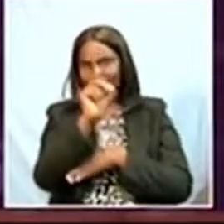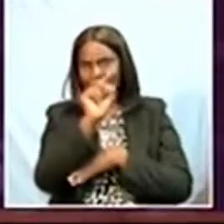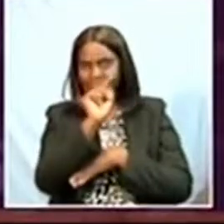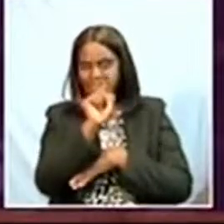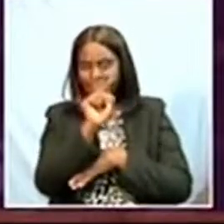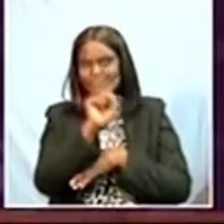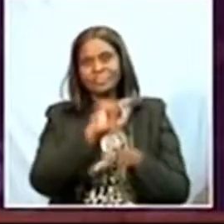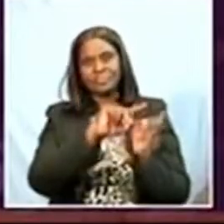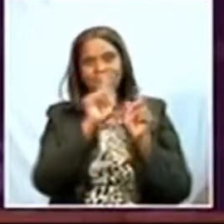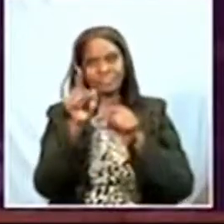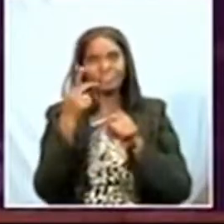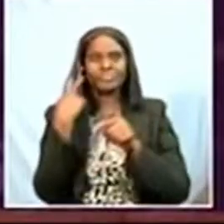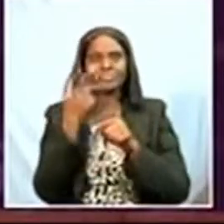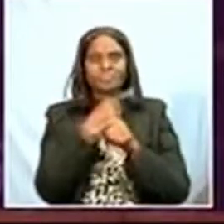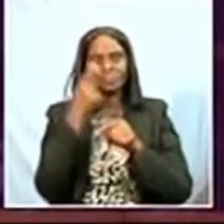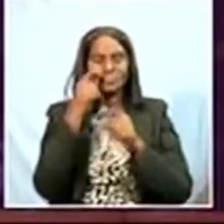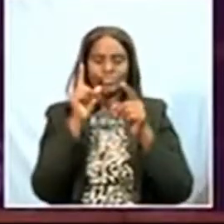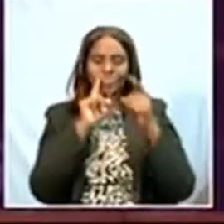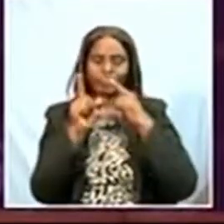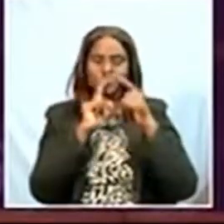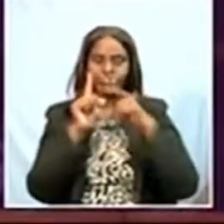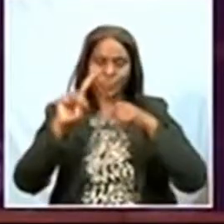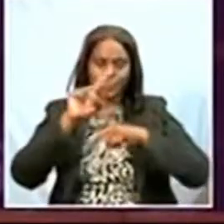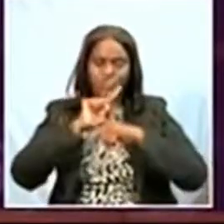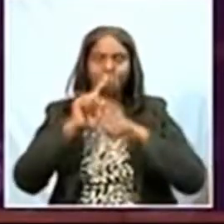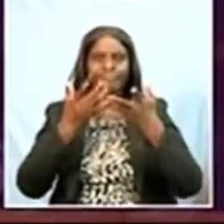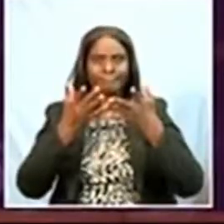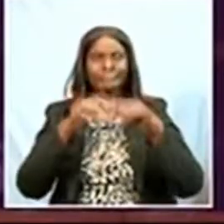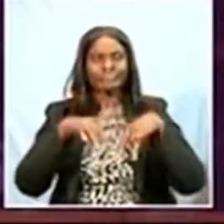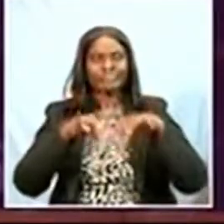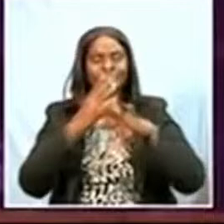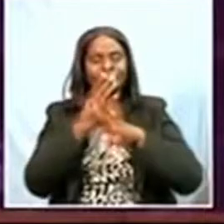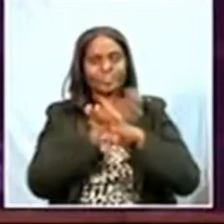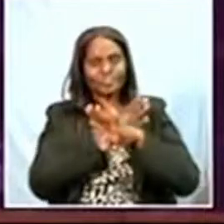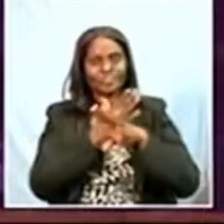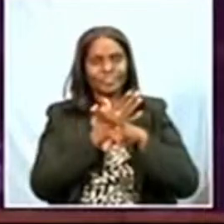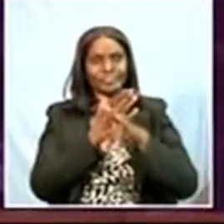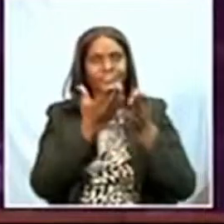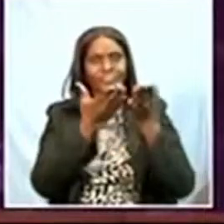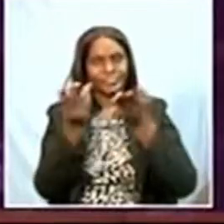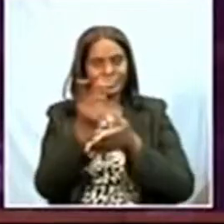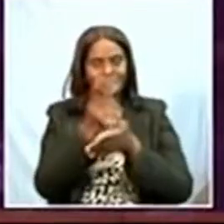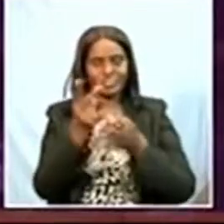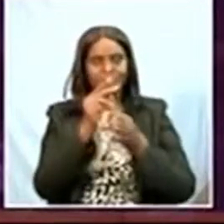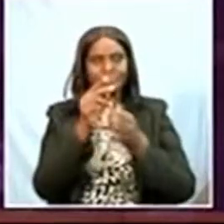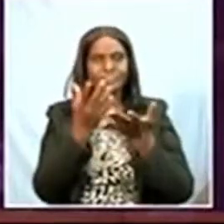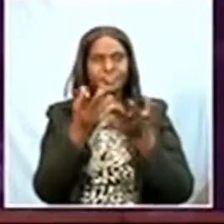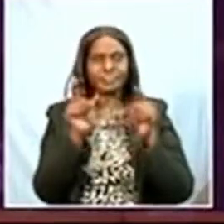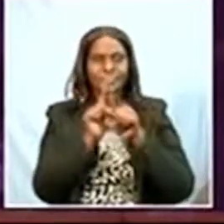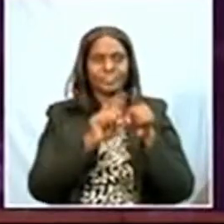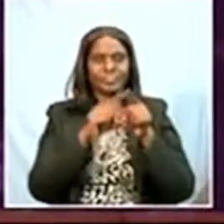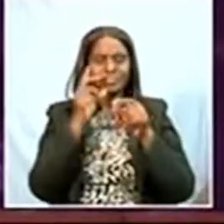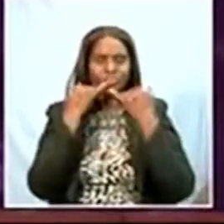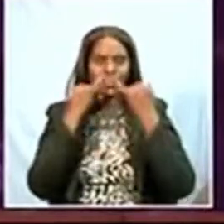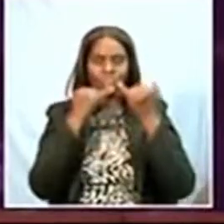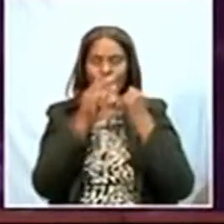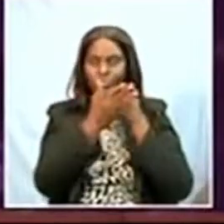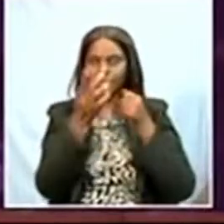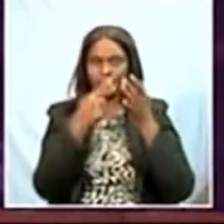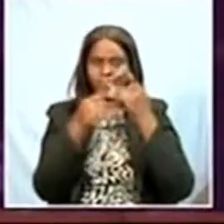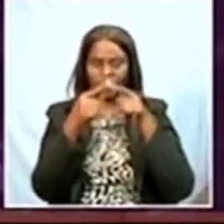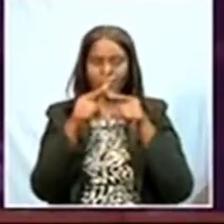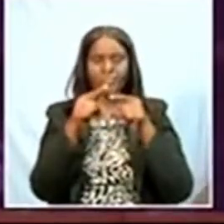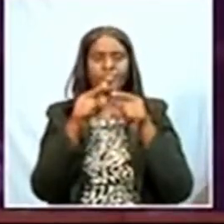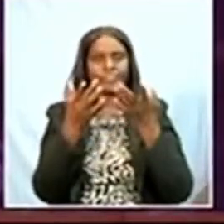14:30, we'll cross over to the chamber for today's live parliamentary proceeding. But before that, my two colleagues will be able to let you in on what transpired